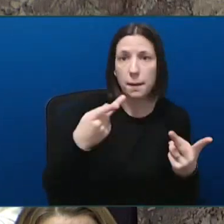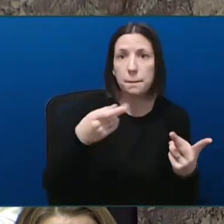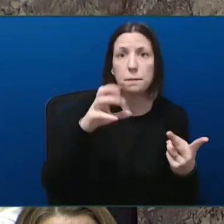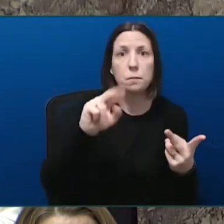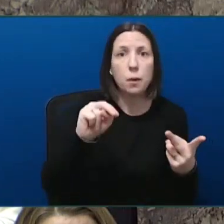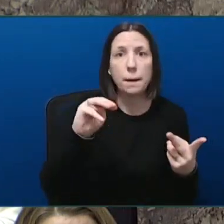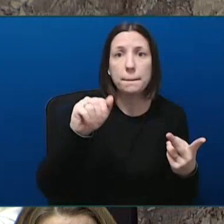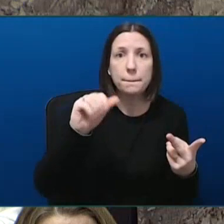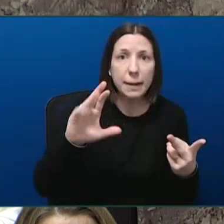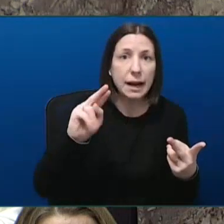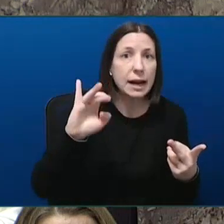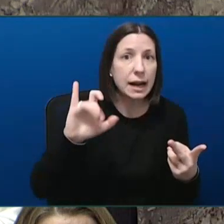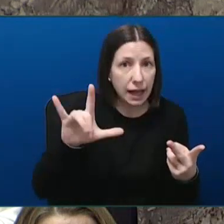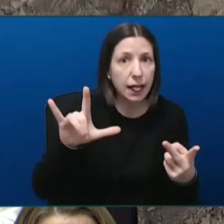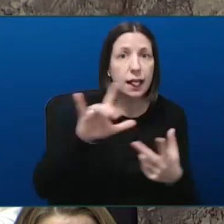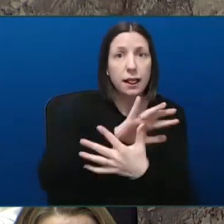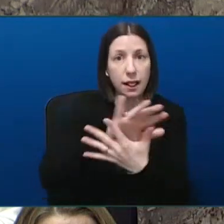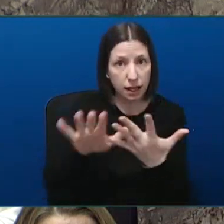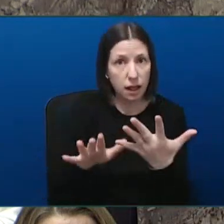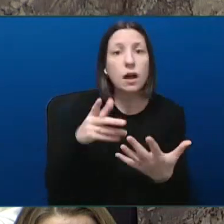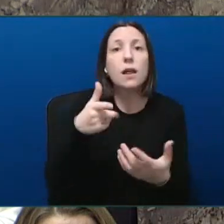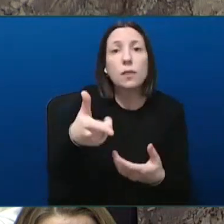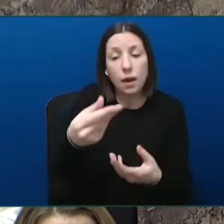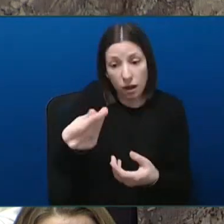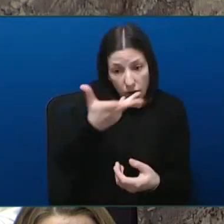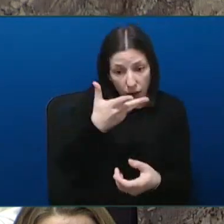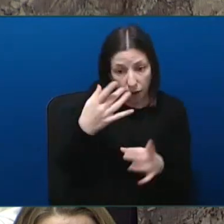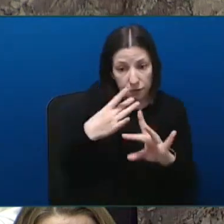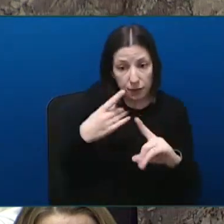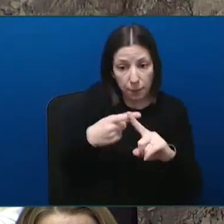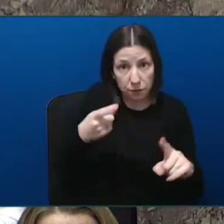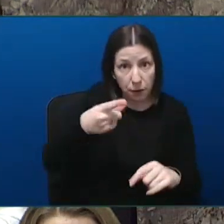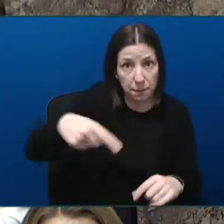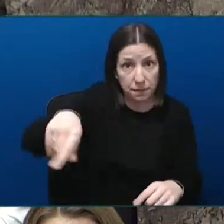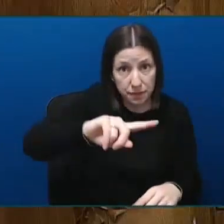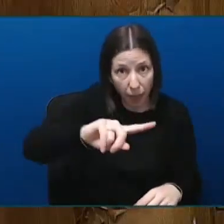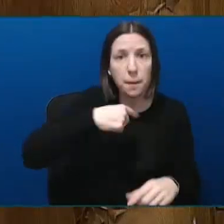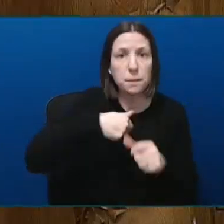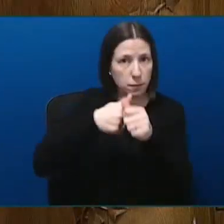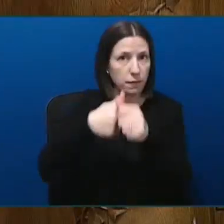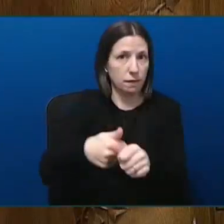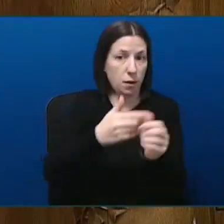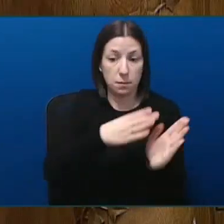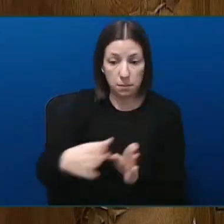those communities, and we are going to continue to act with that in mind.